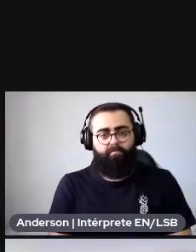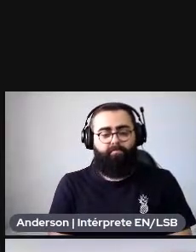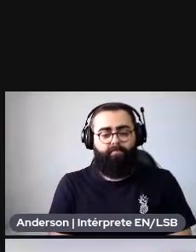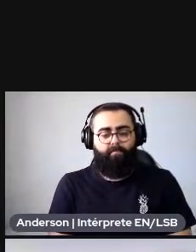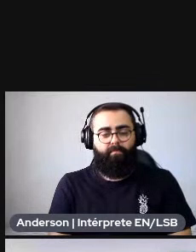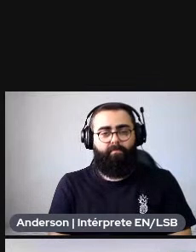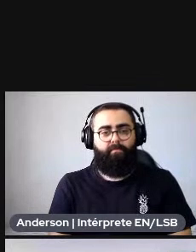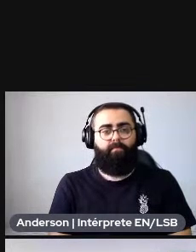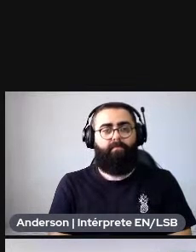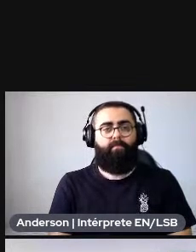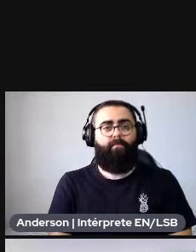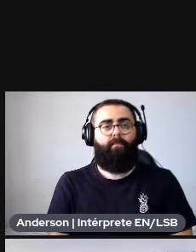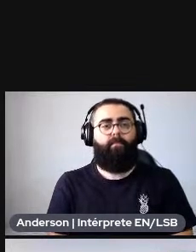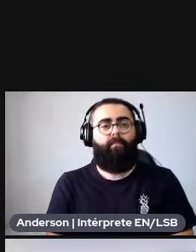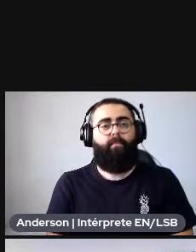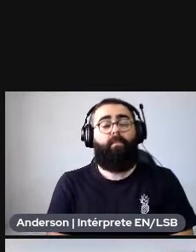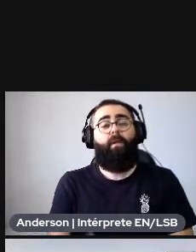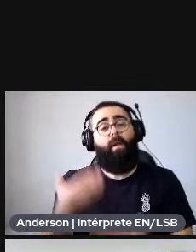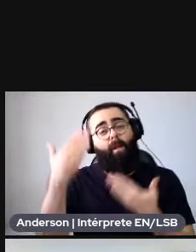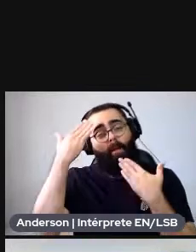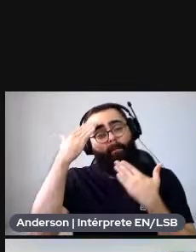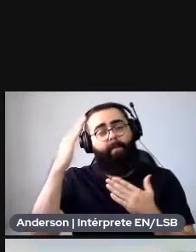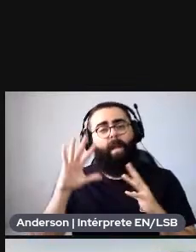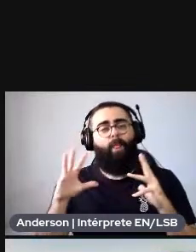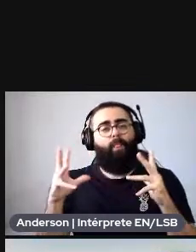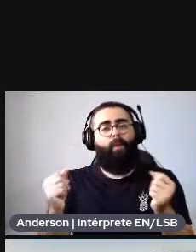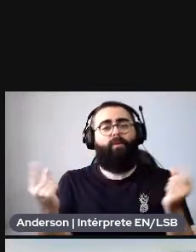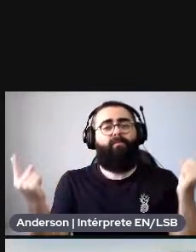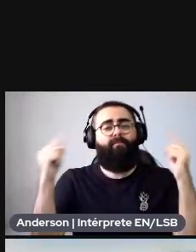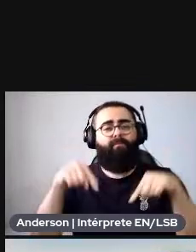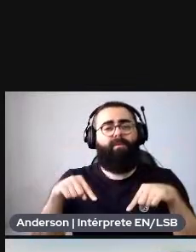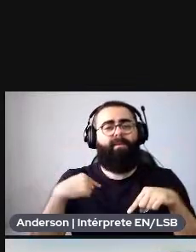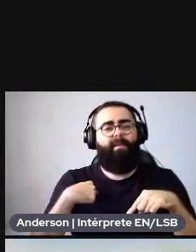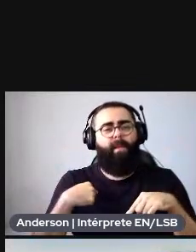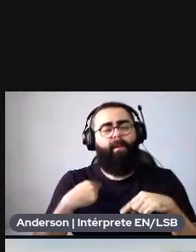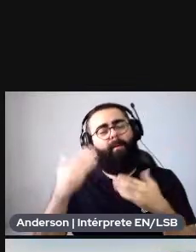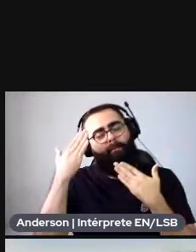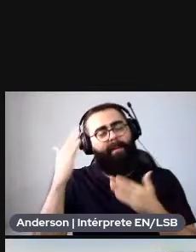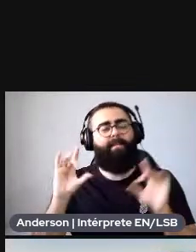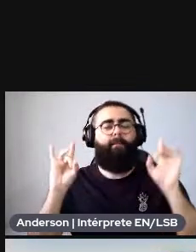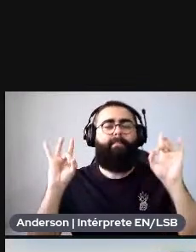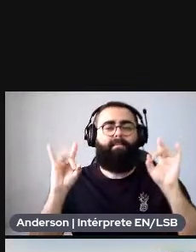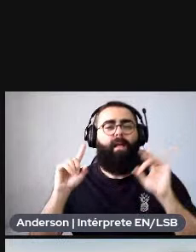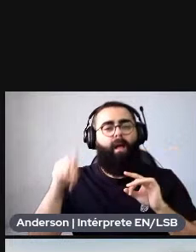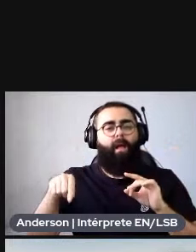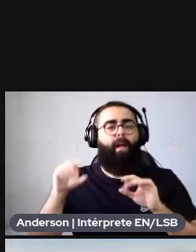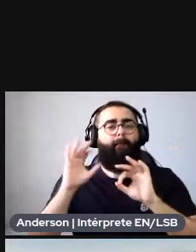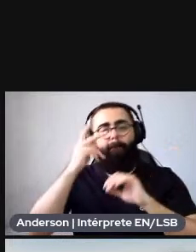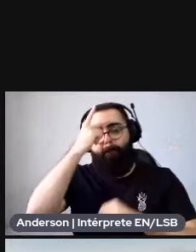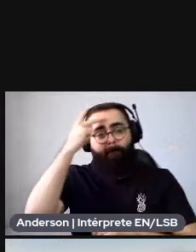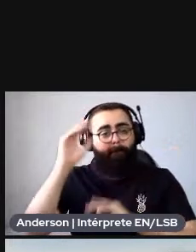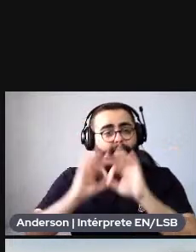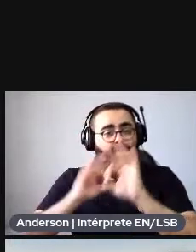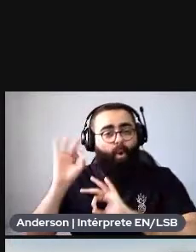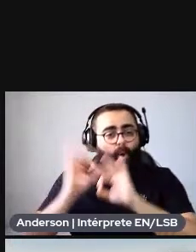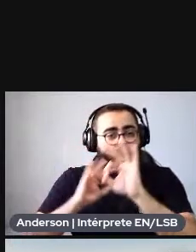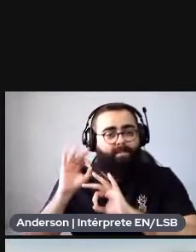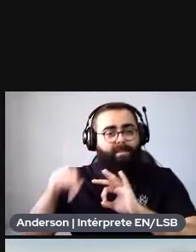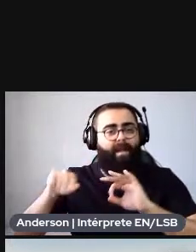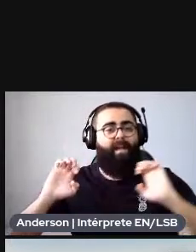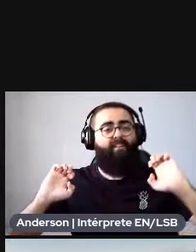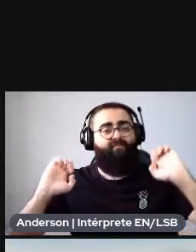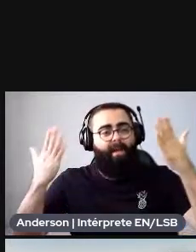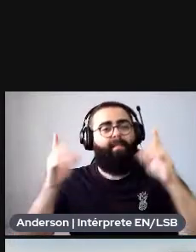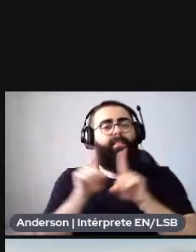Thank you for being here, and especially thank you to the organizers of this conference for inviting me to